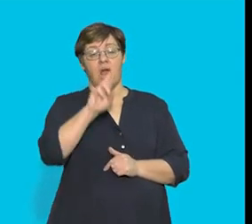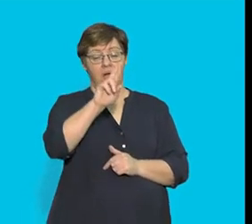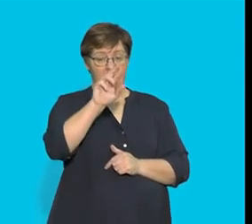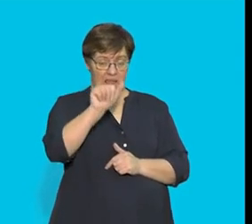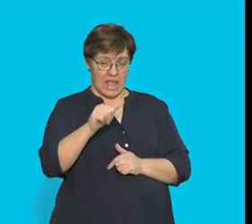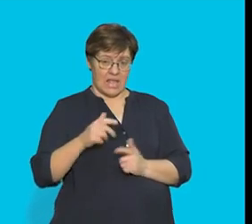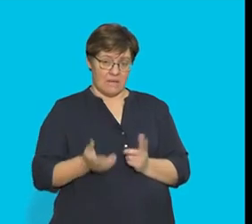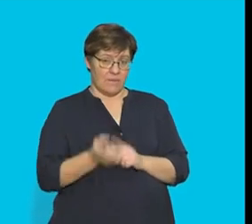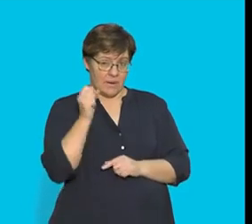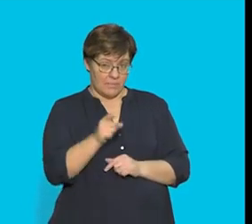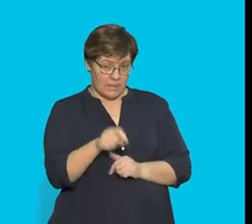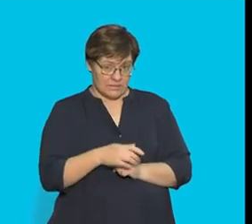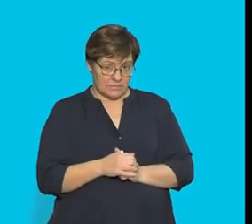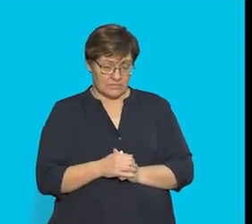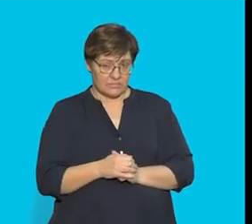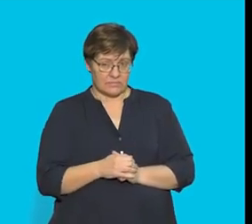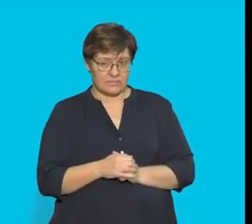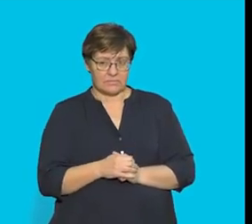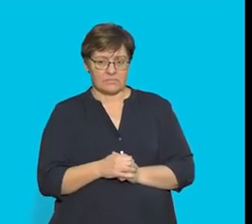find RA